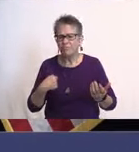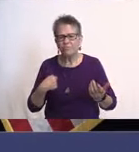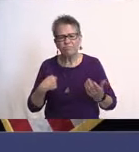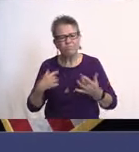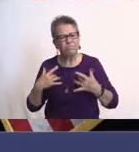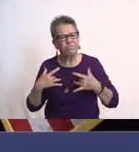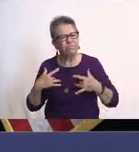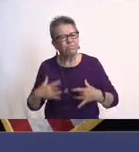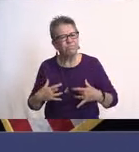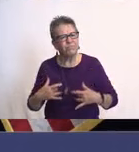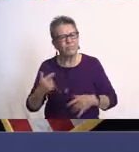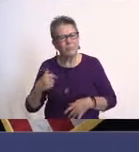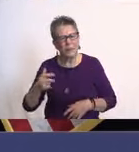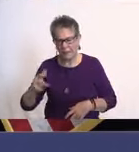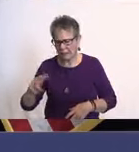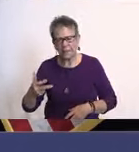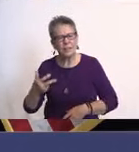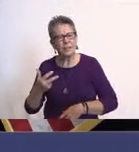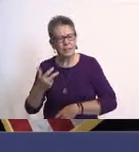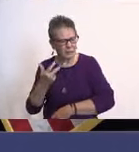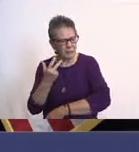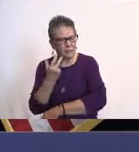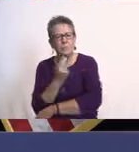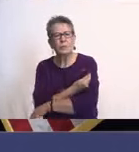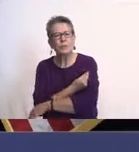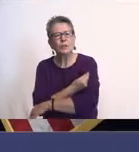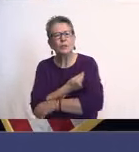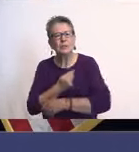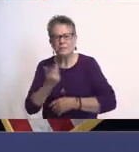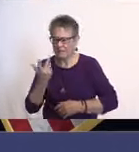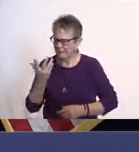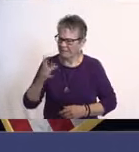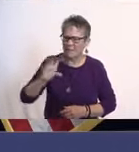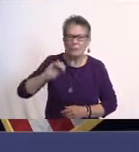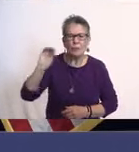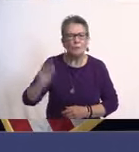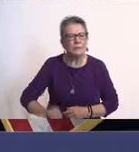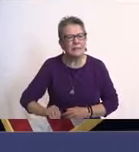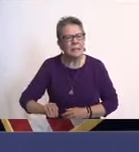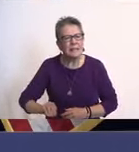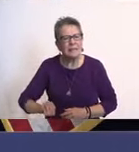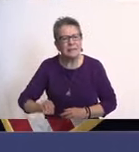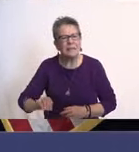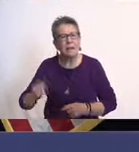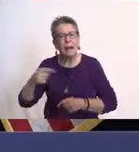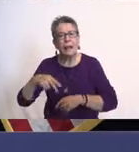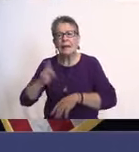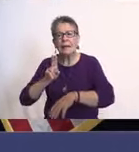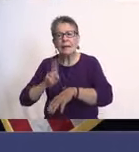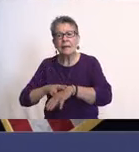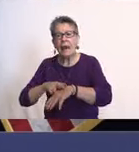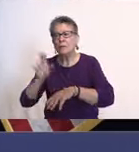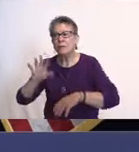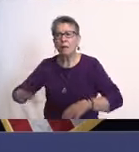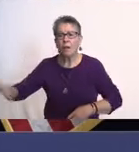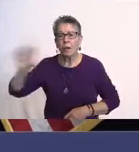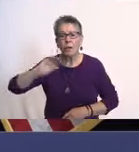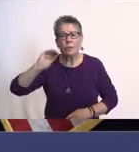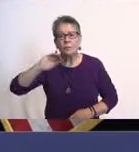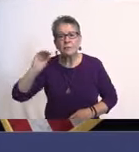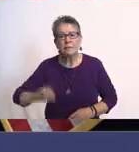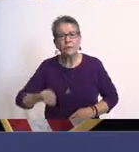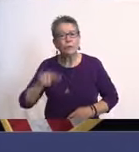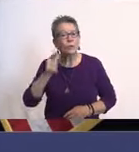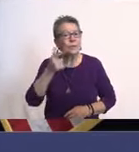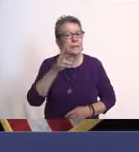is 27%, right? So we know we're saving lives by pounding away, even if we're grinding away on